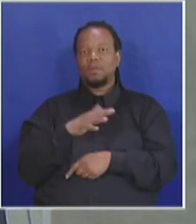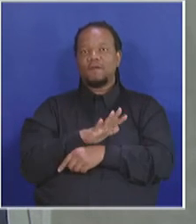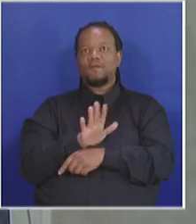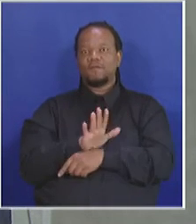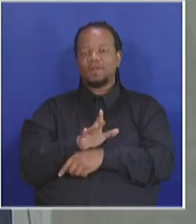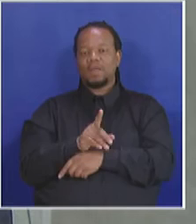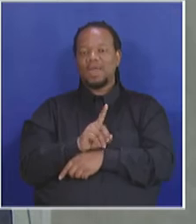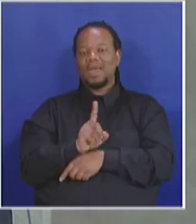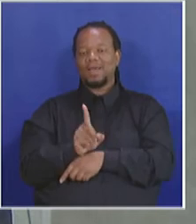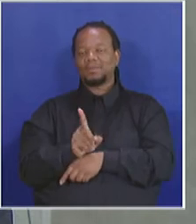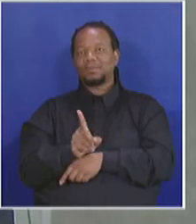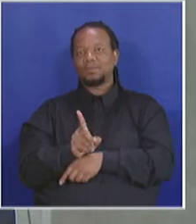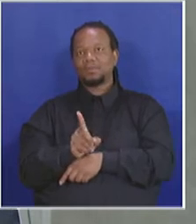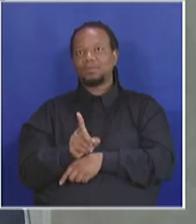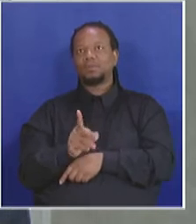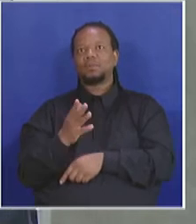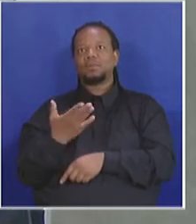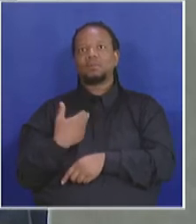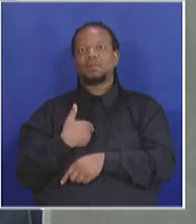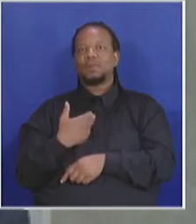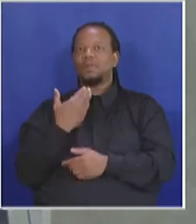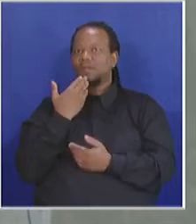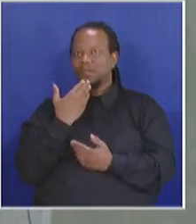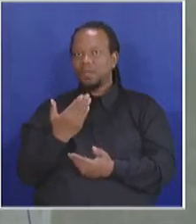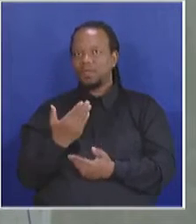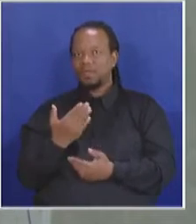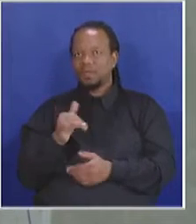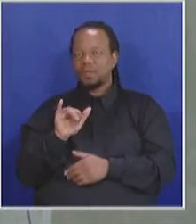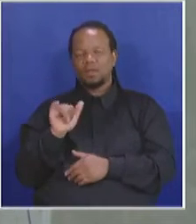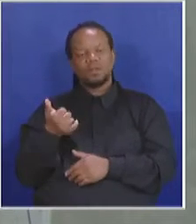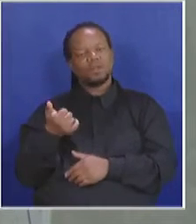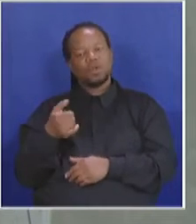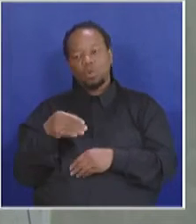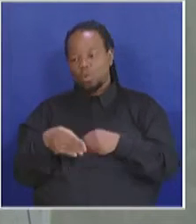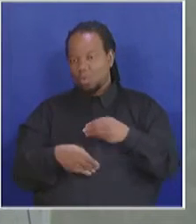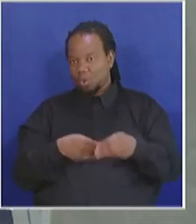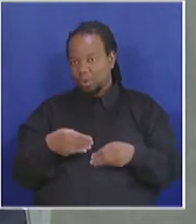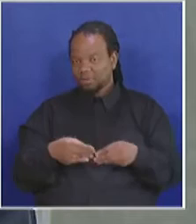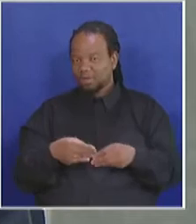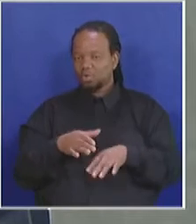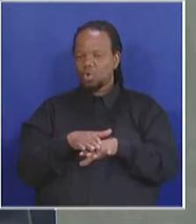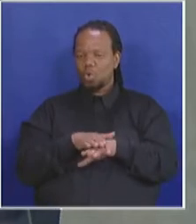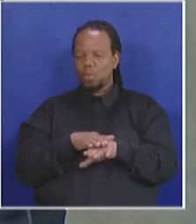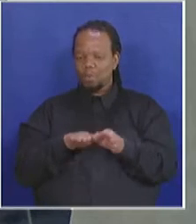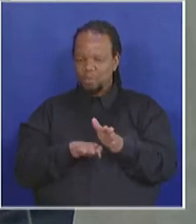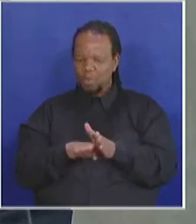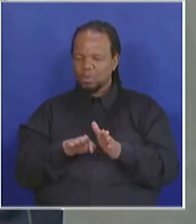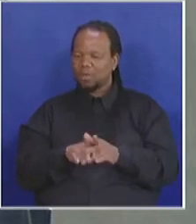please? I Chair. Yes, please continue. Corruption and slow progress, Chairperson, in rolling out of